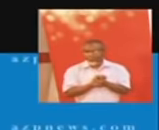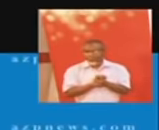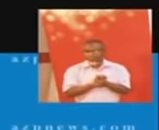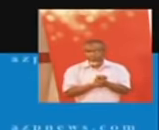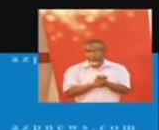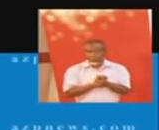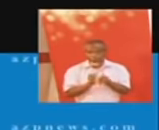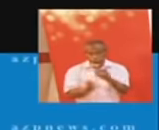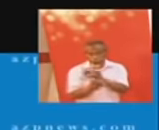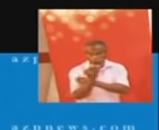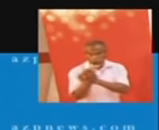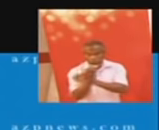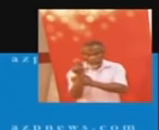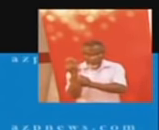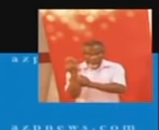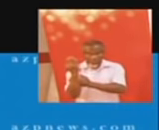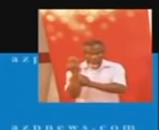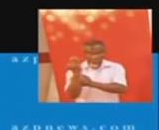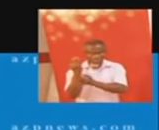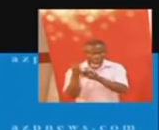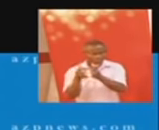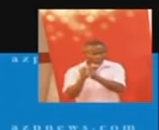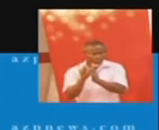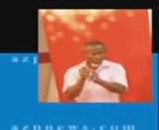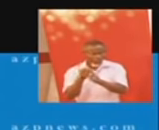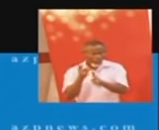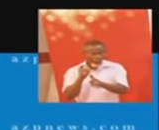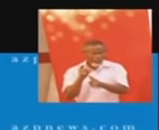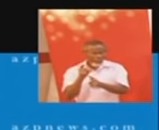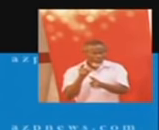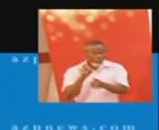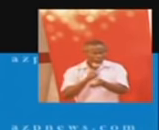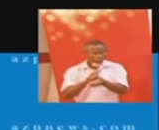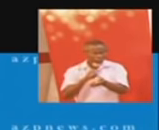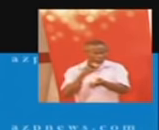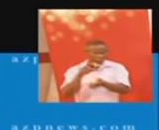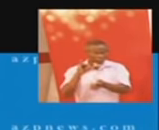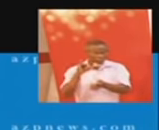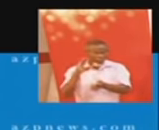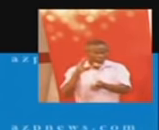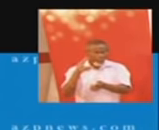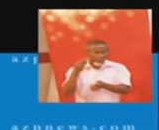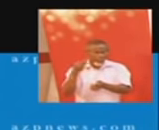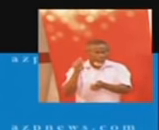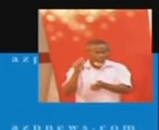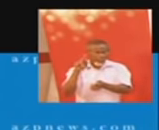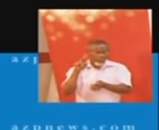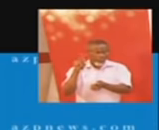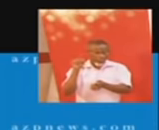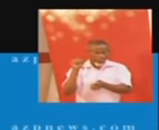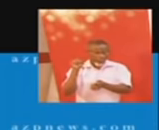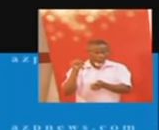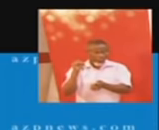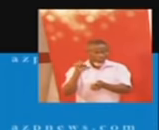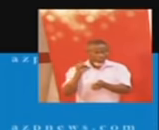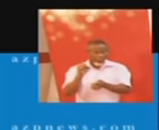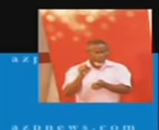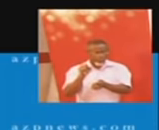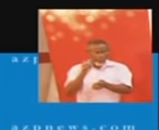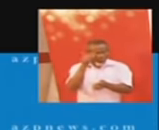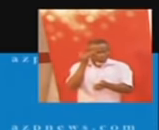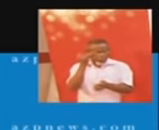find out from Dr. Richards the reasons for the decommissioning